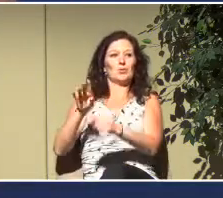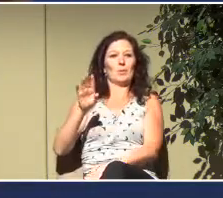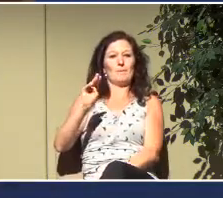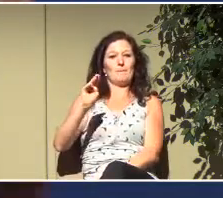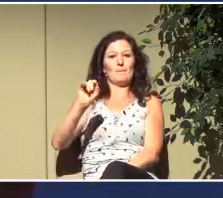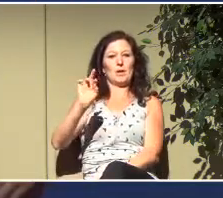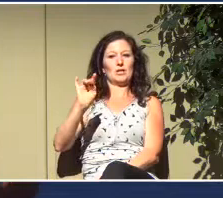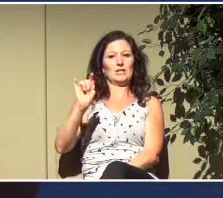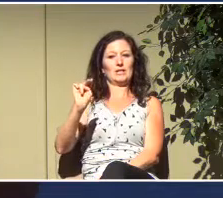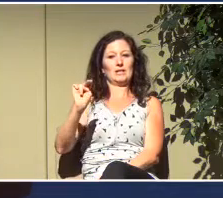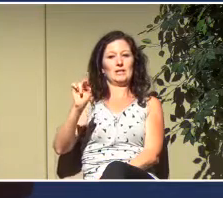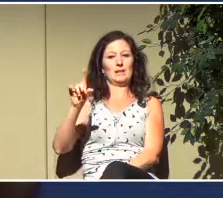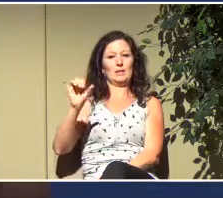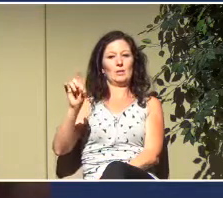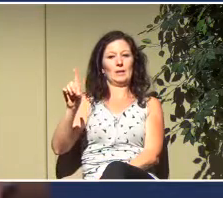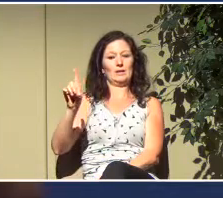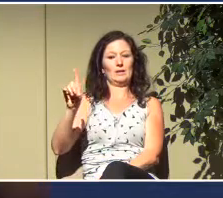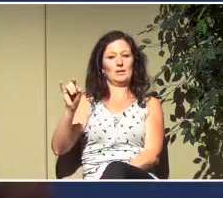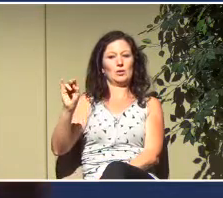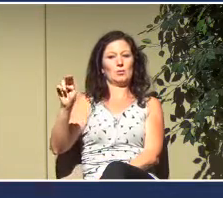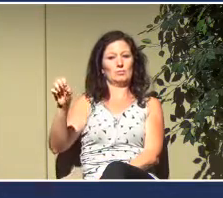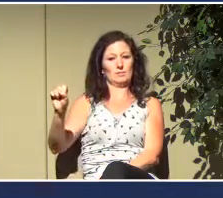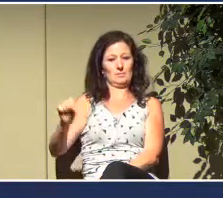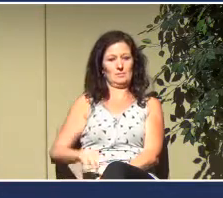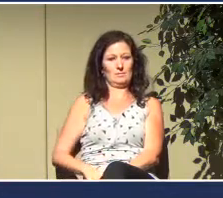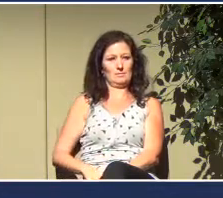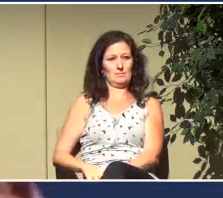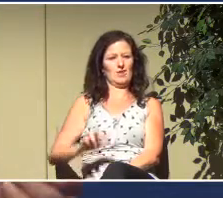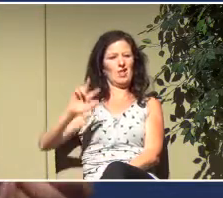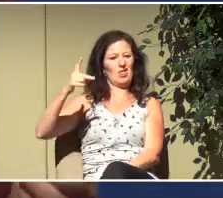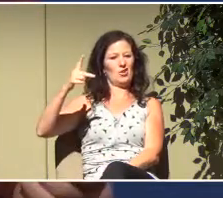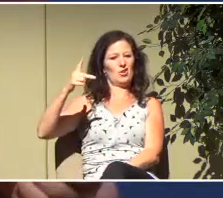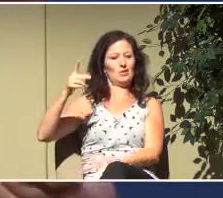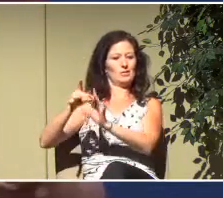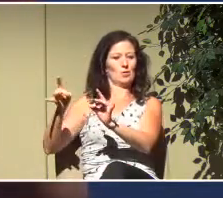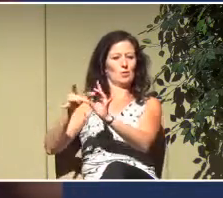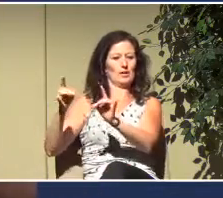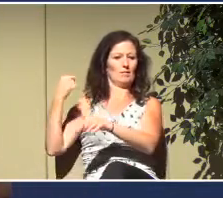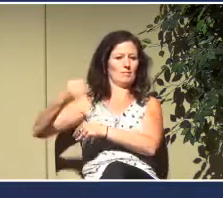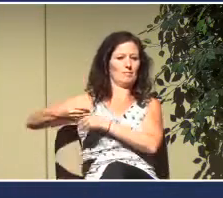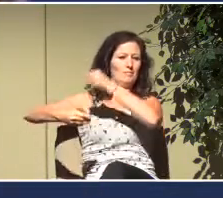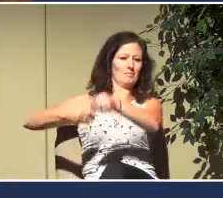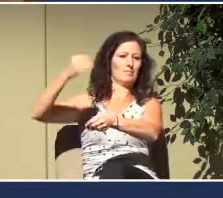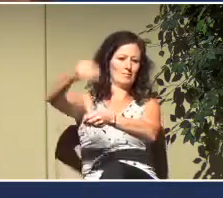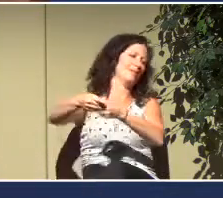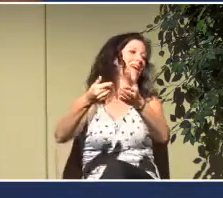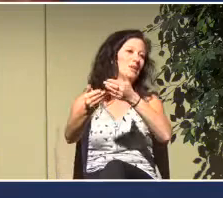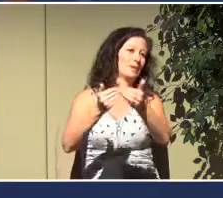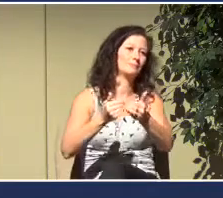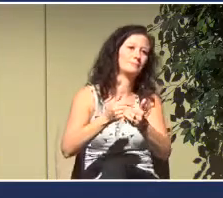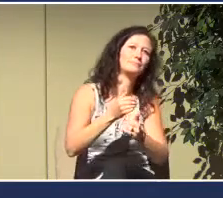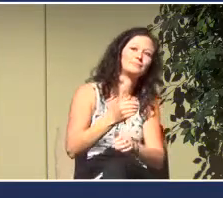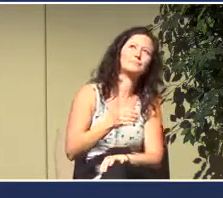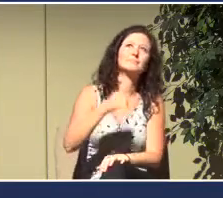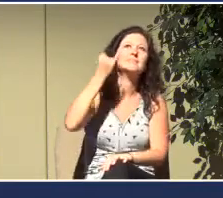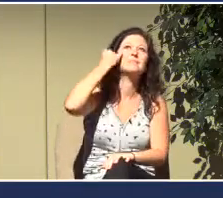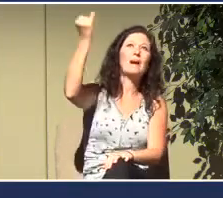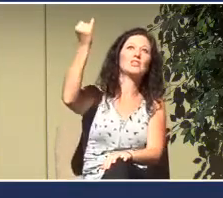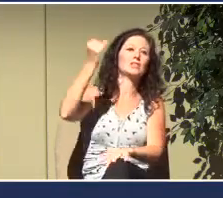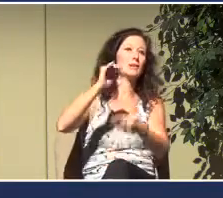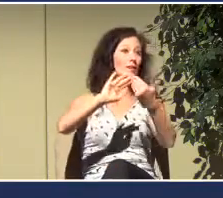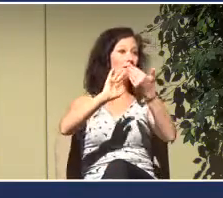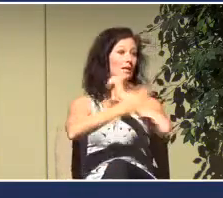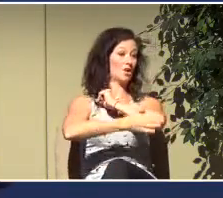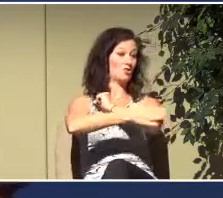Martin Lloyd-Jones originally used. So I heard it from Tim Keller. All right, so you're getting it third hand, I guess. So here it is. Imagine a country in